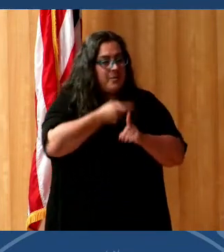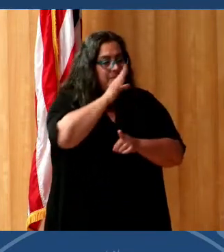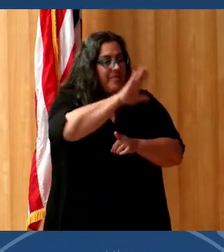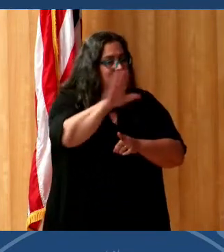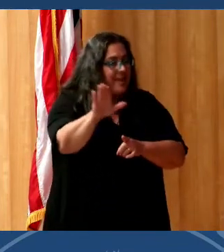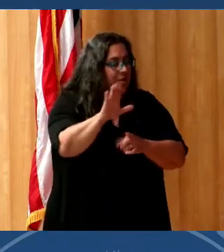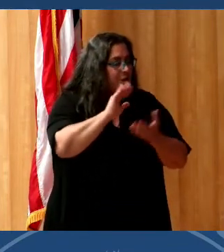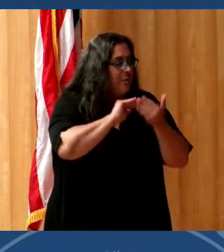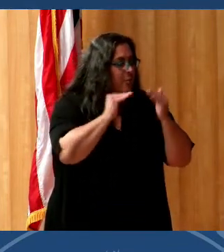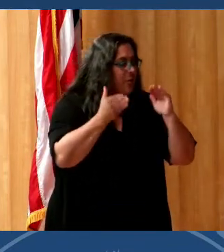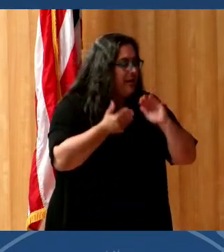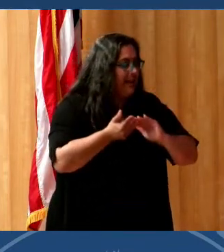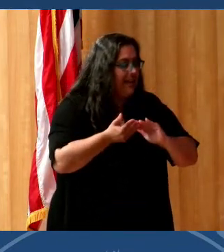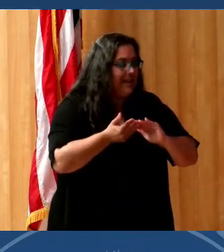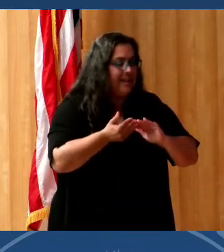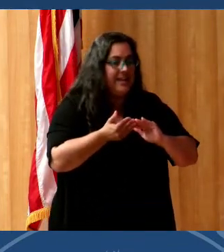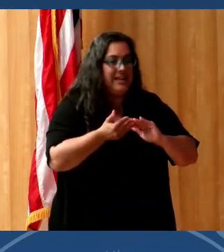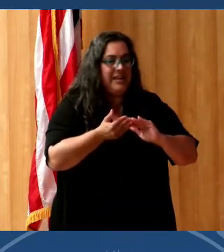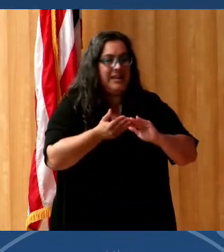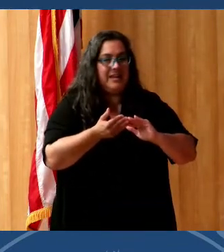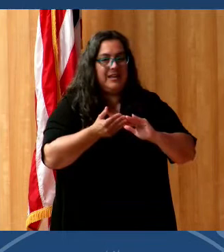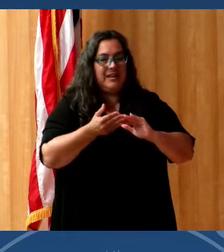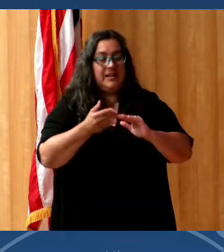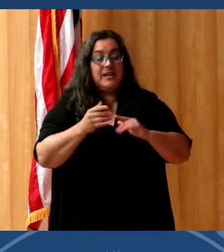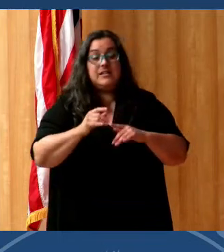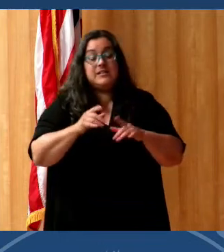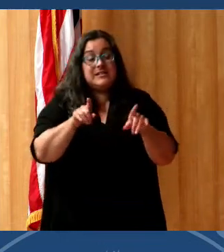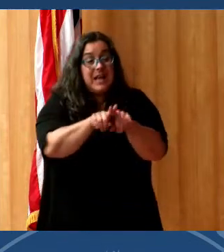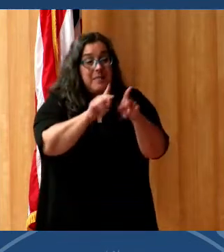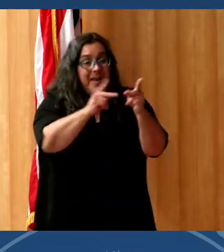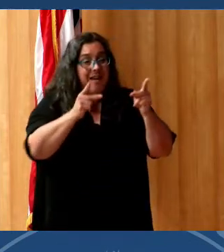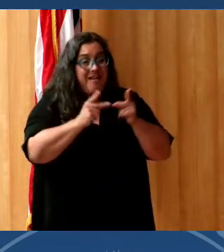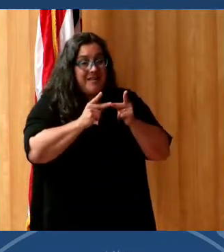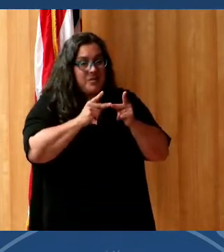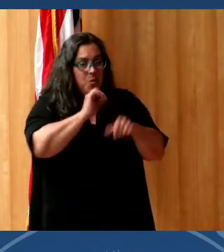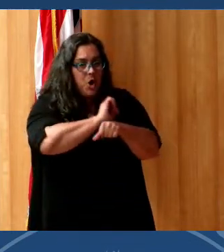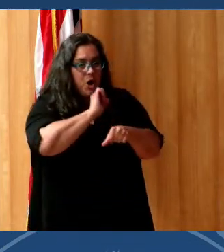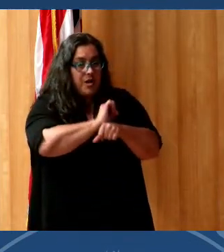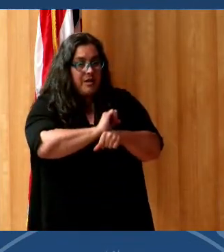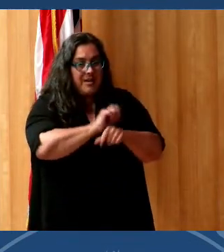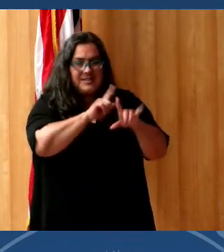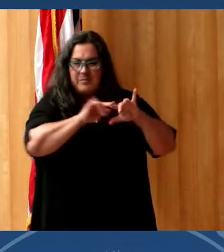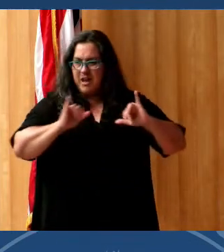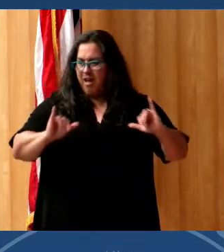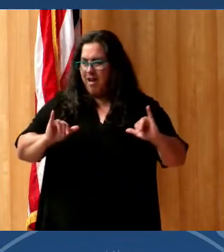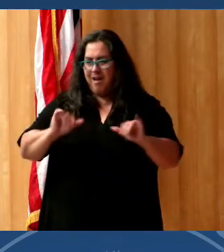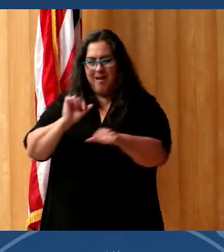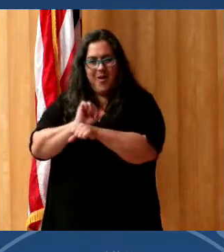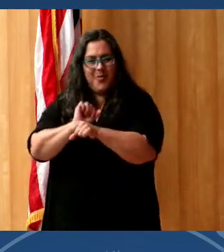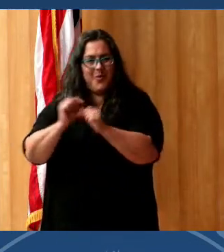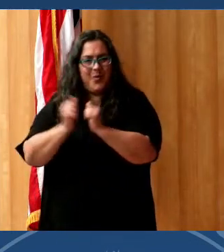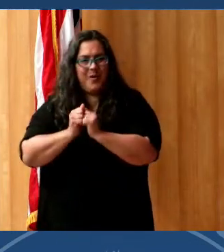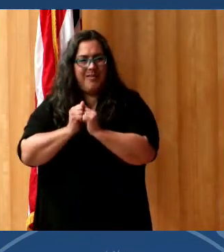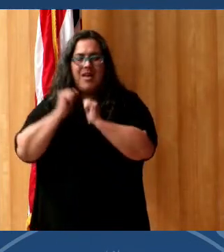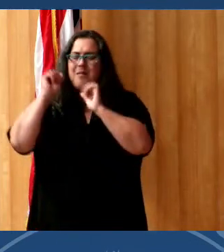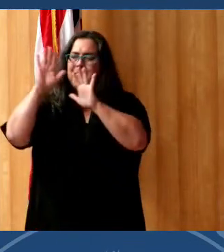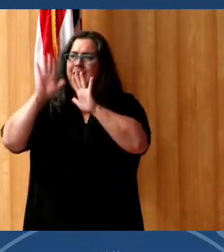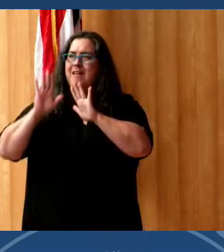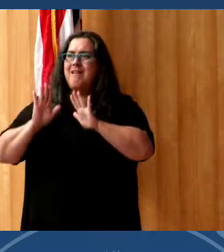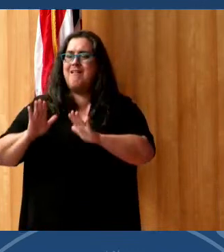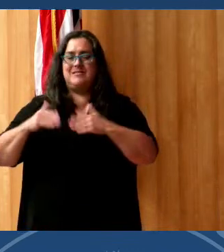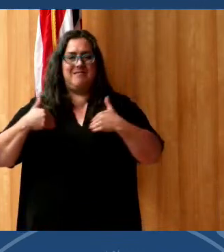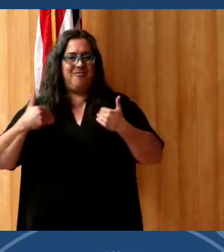were. And at the same time, it got to be able to work with such amazing